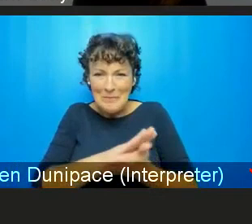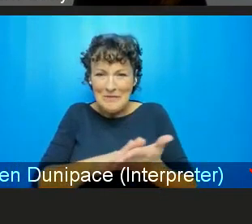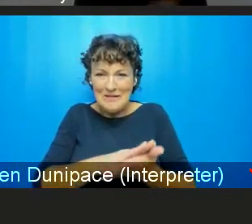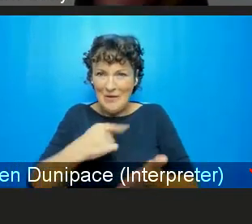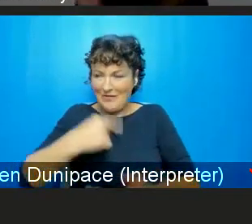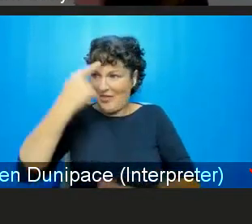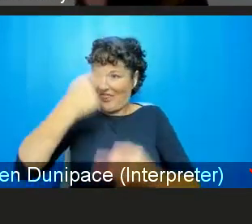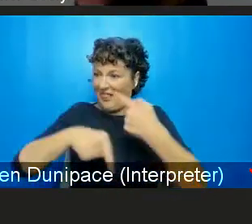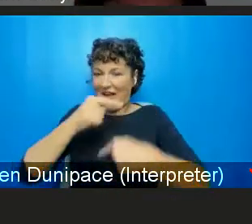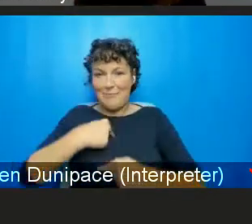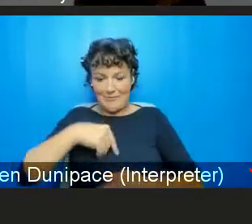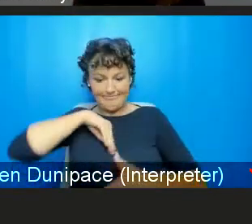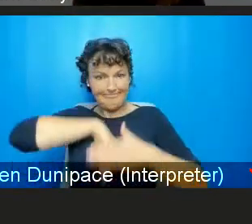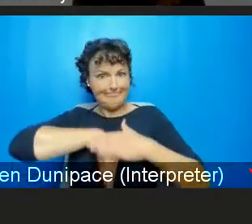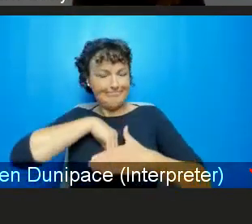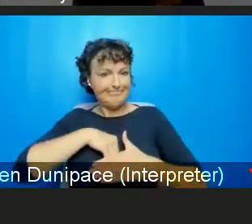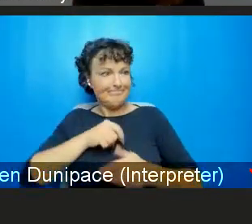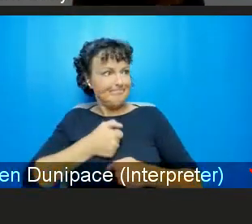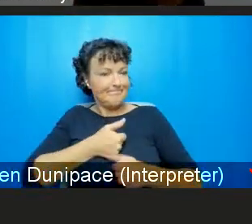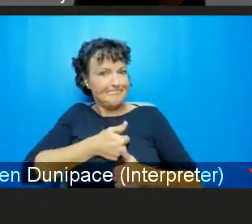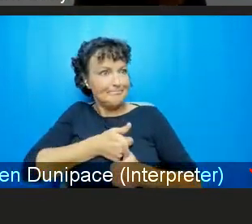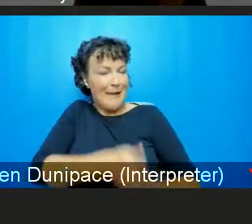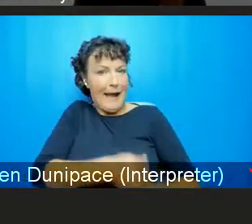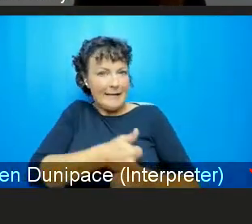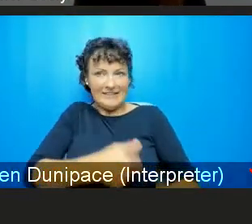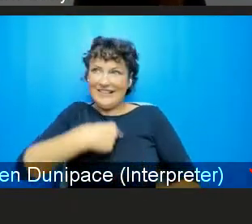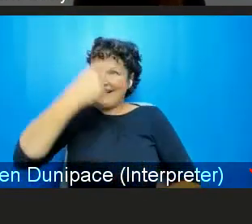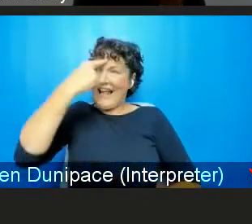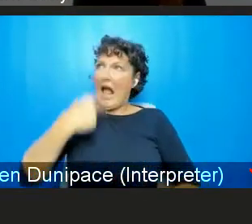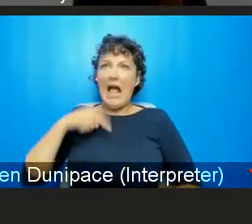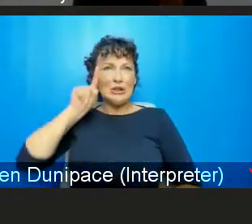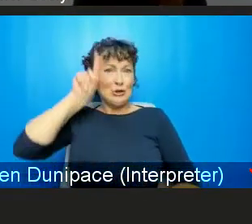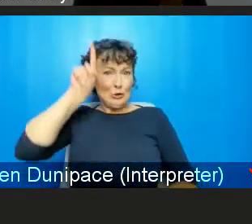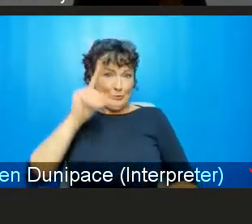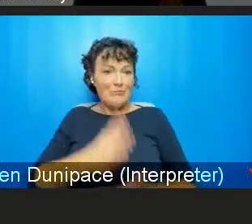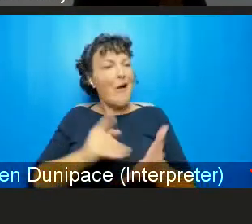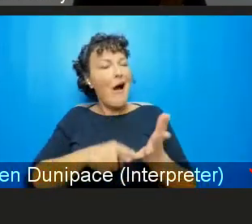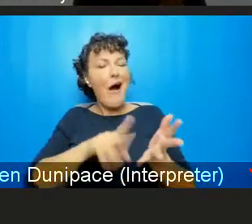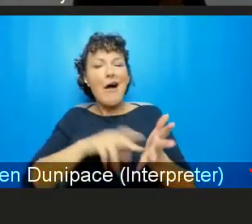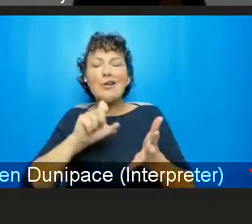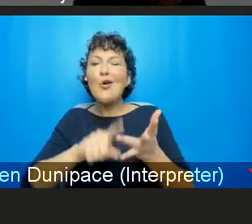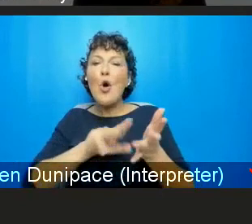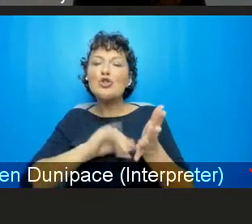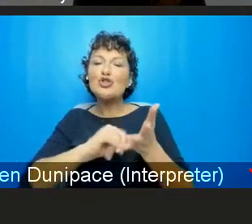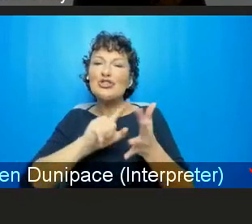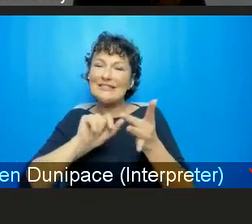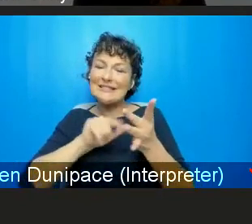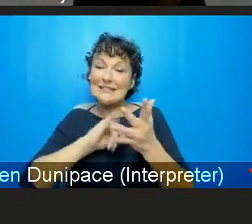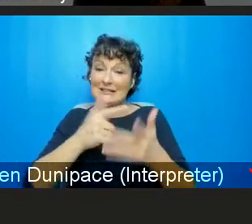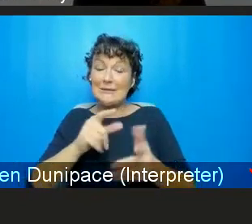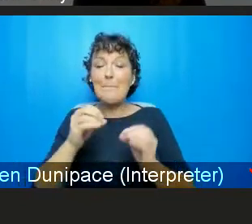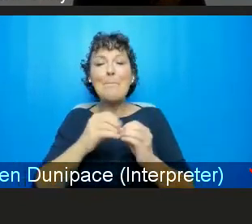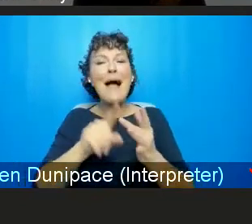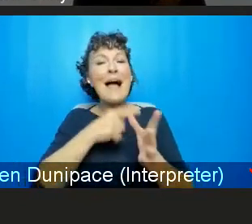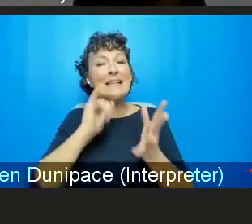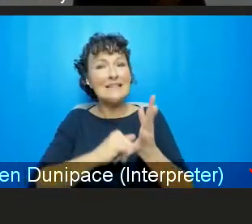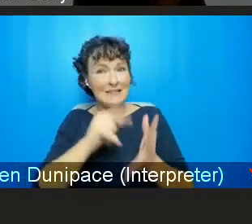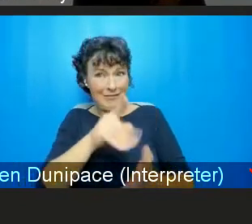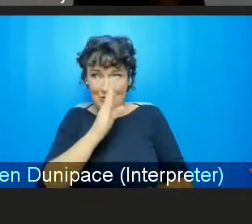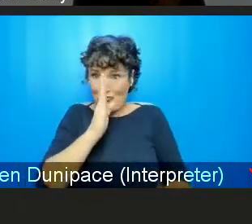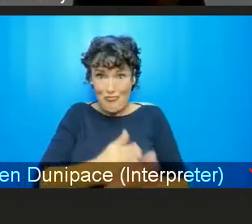and all the rest of it that we know is real as well. And so to challenge our own thought process